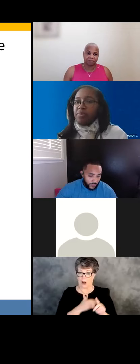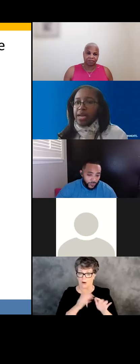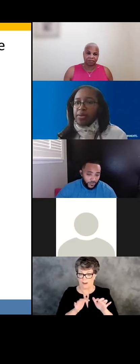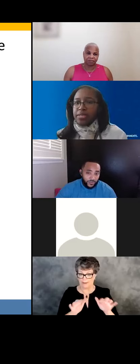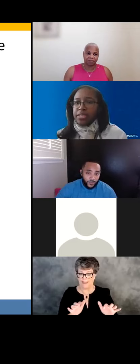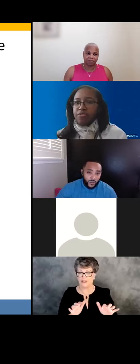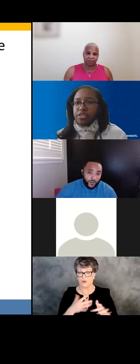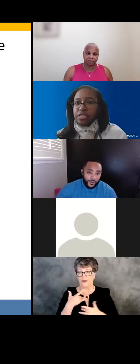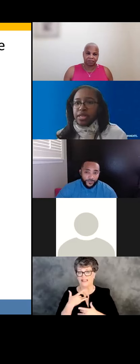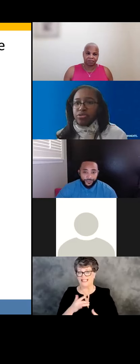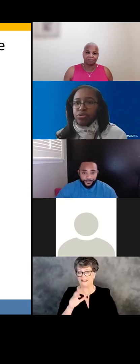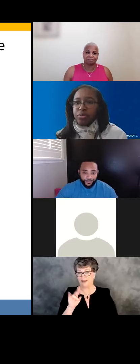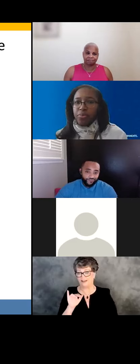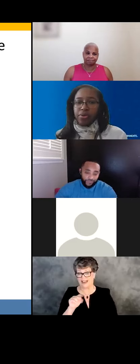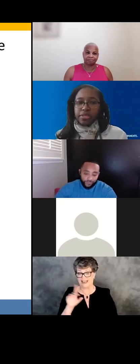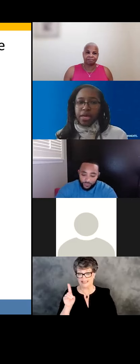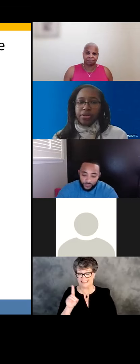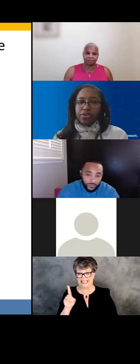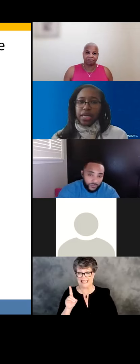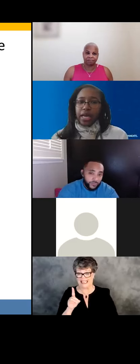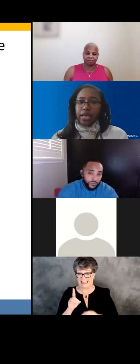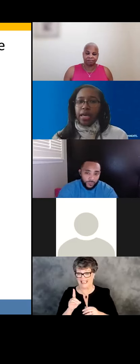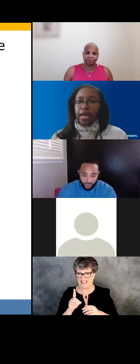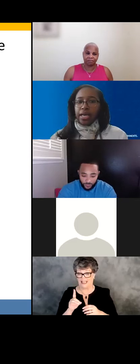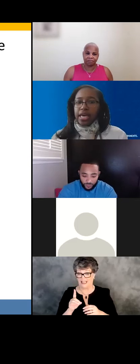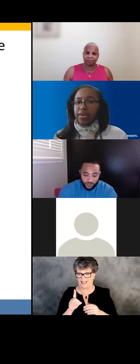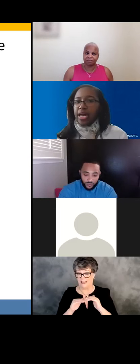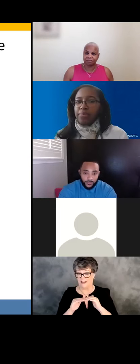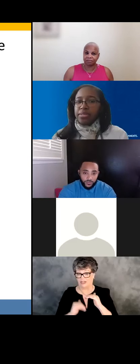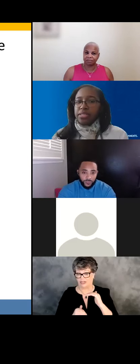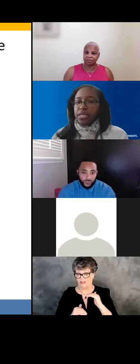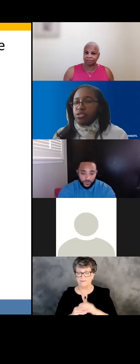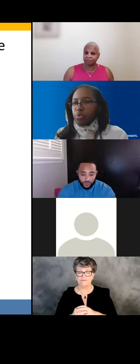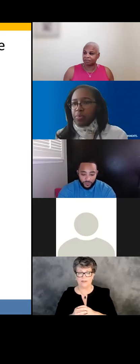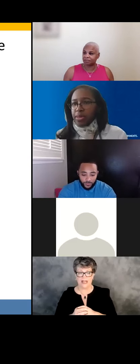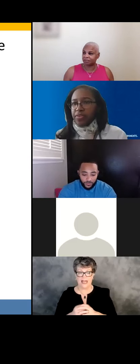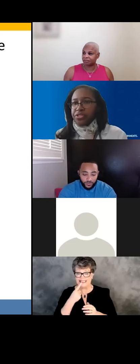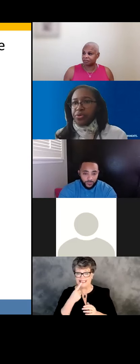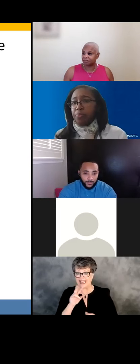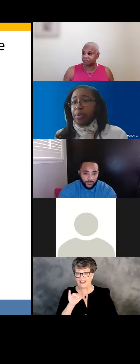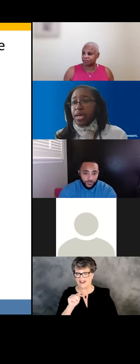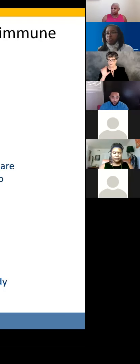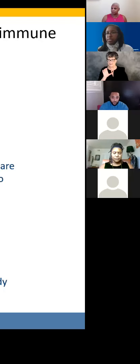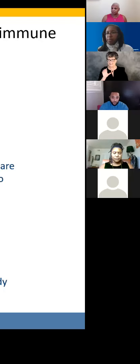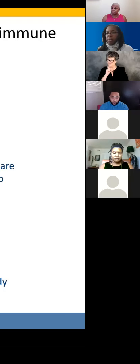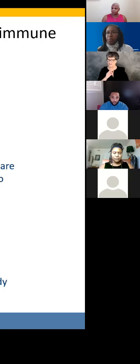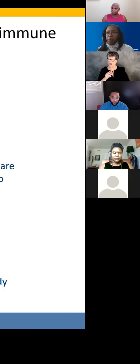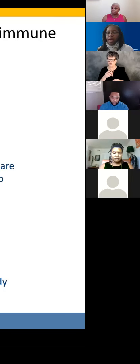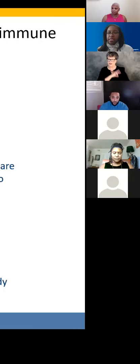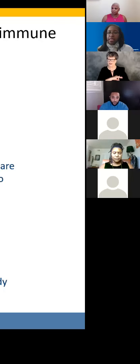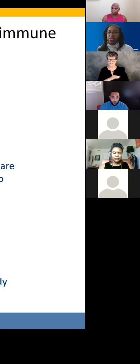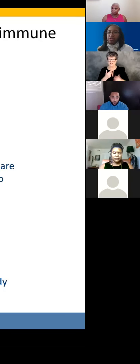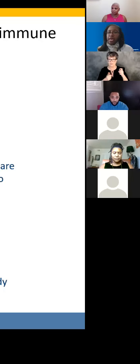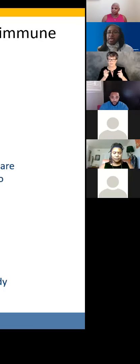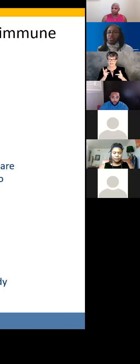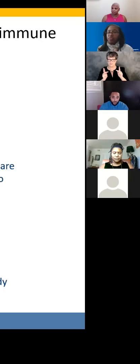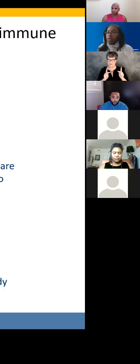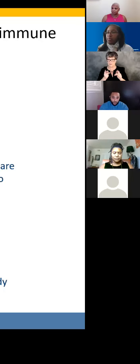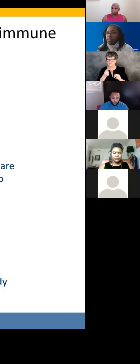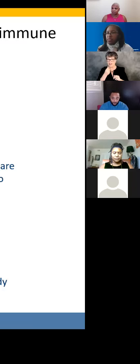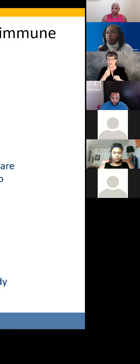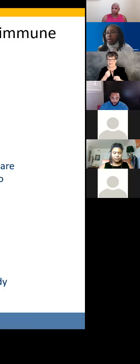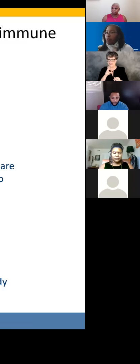tend to be vitamin D deficient, that's super important to understand. Taking vitamin C, super beneficial. The biggest mistake people make is that they'll try and get